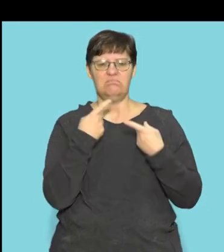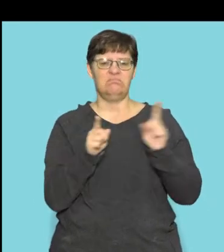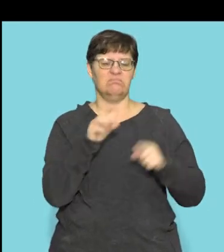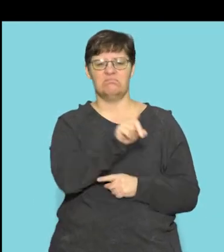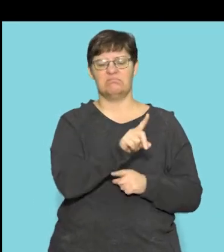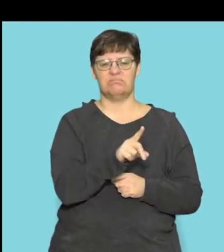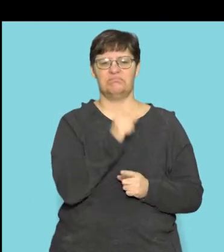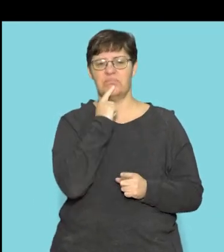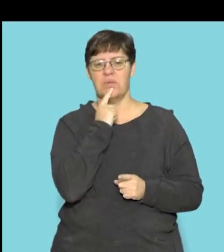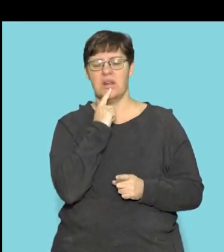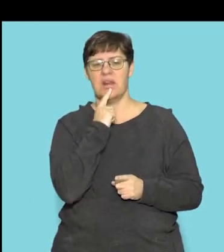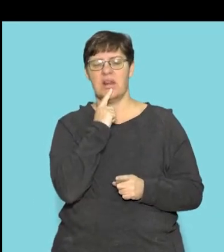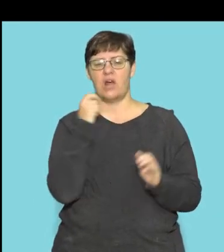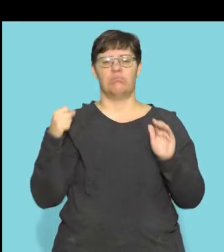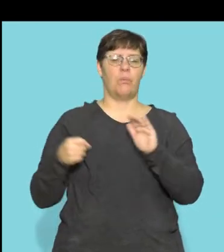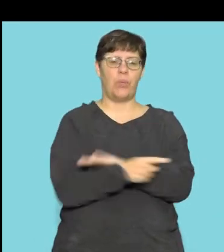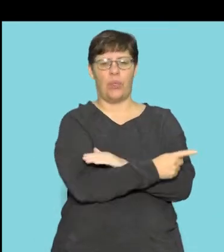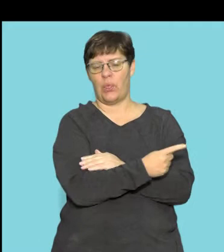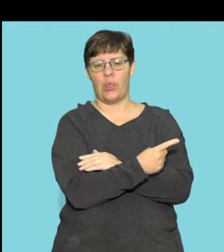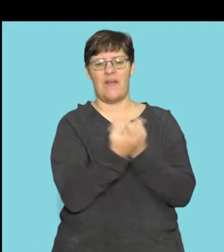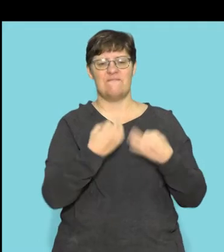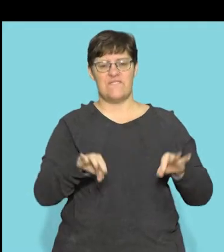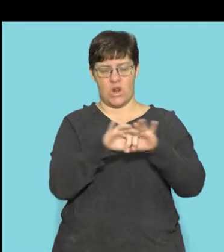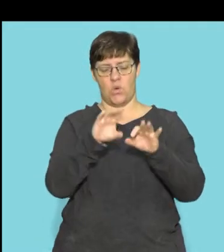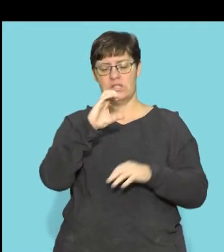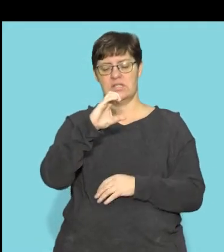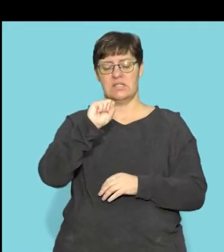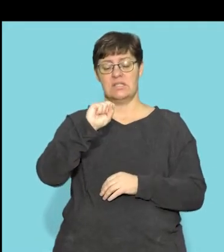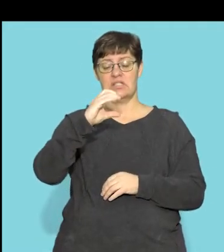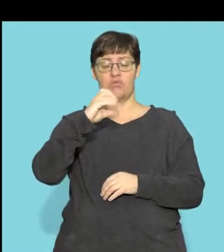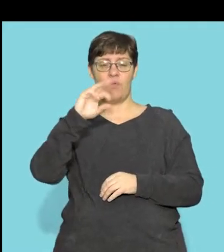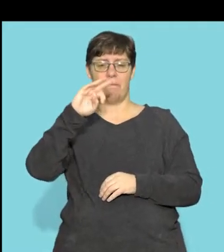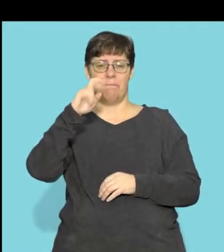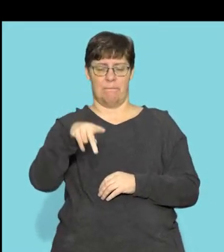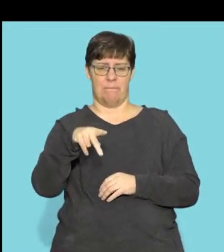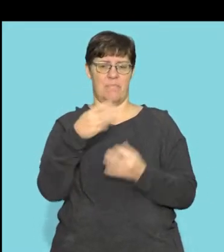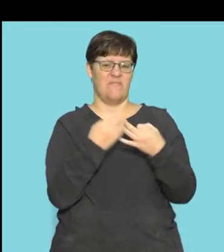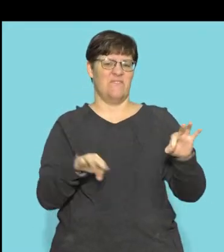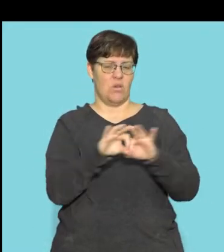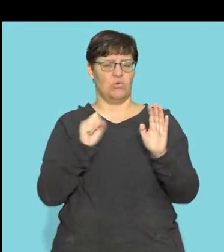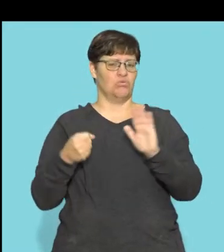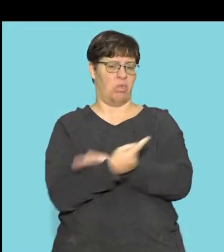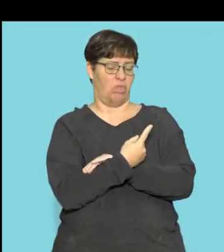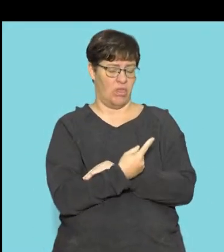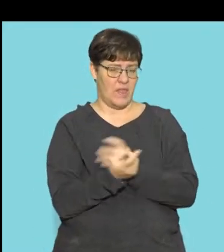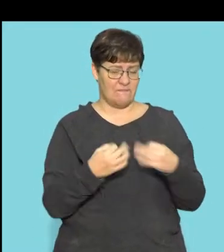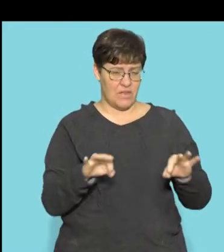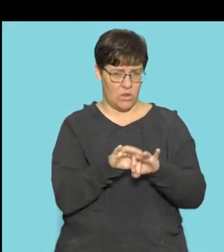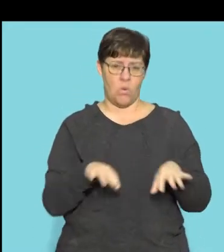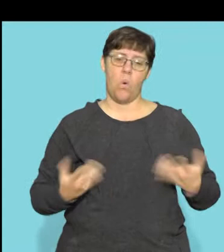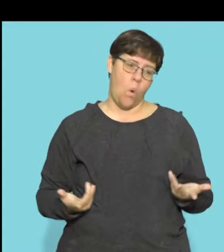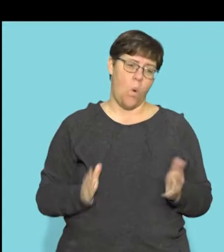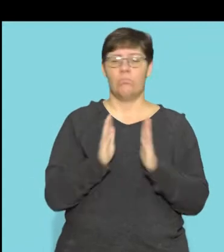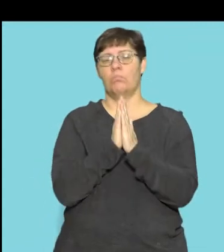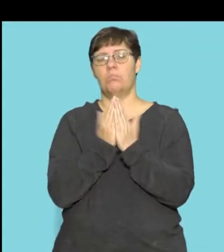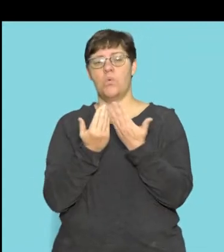say scrap value. This can be called the scrap value, right? This can be